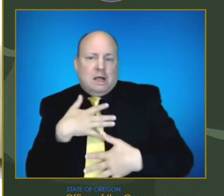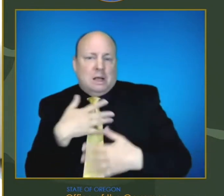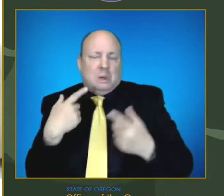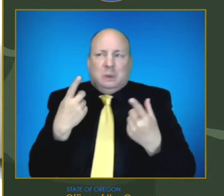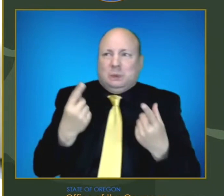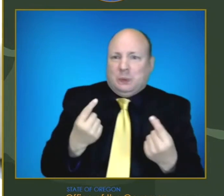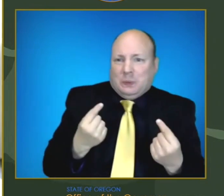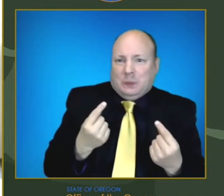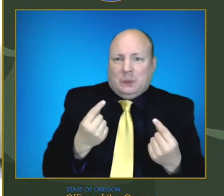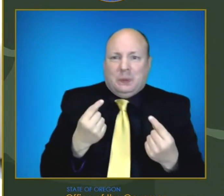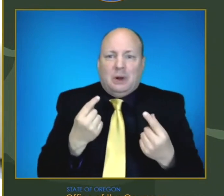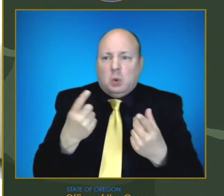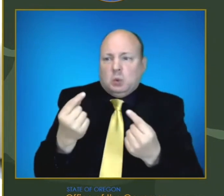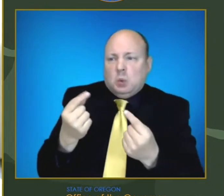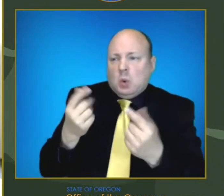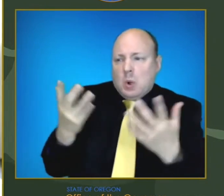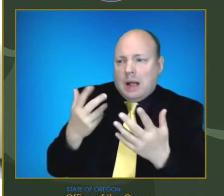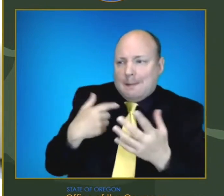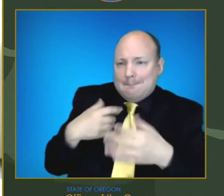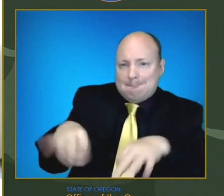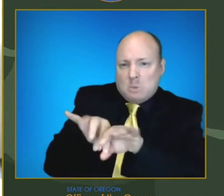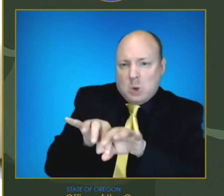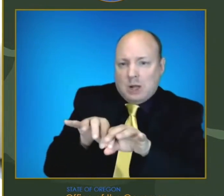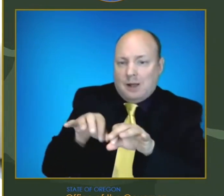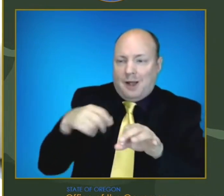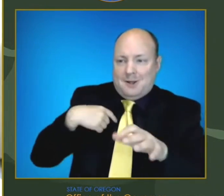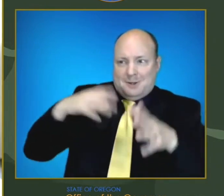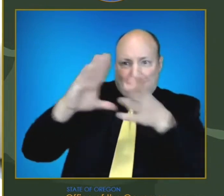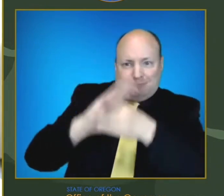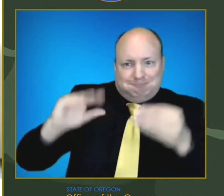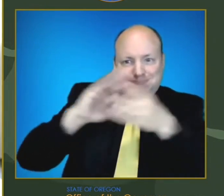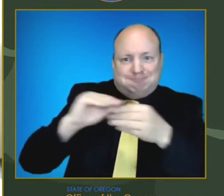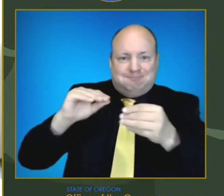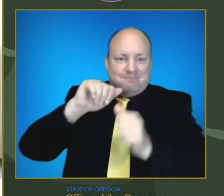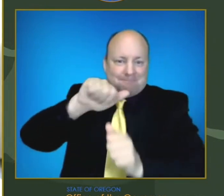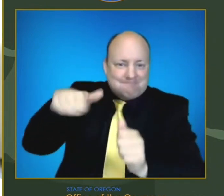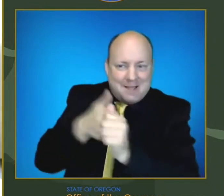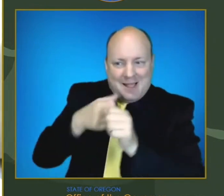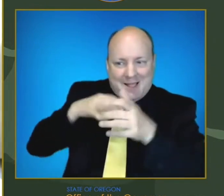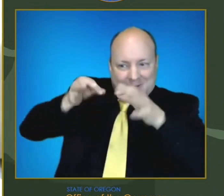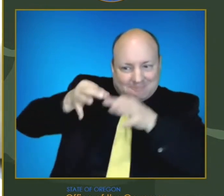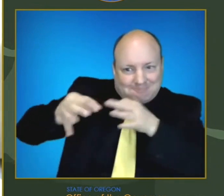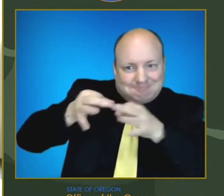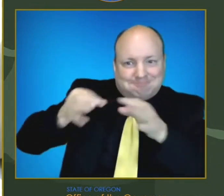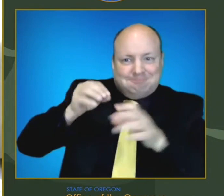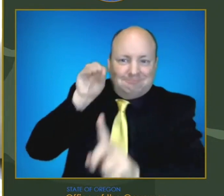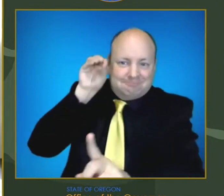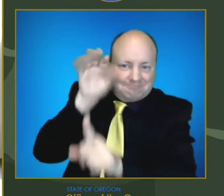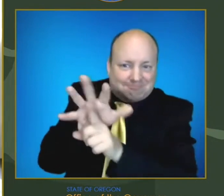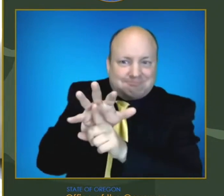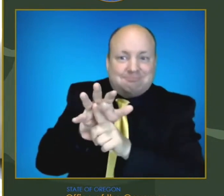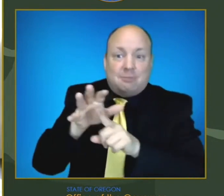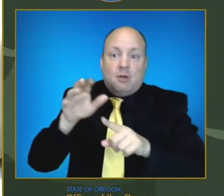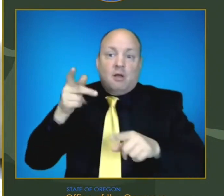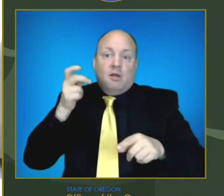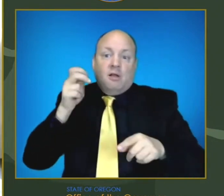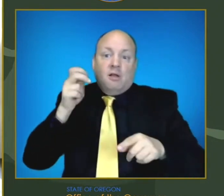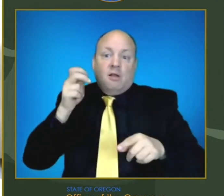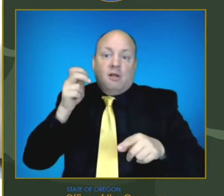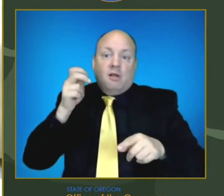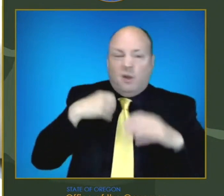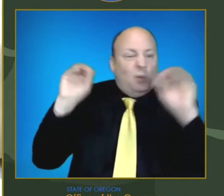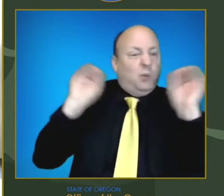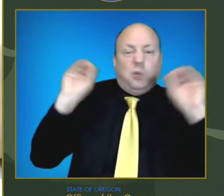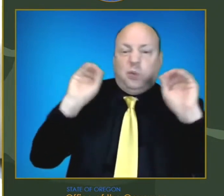messaging that is based on fear, such as showing the negative consequences of not doing some action, or even the messaging that